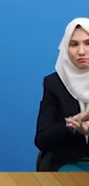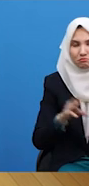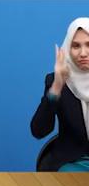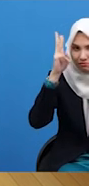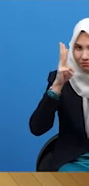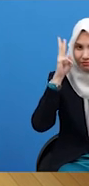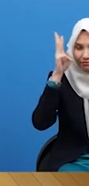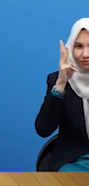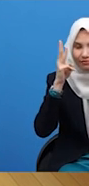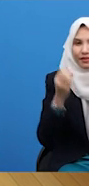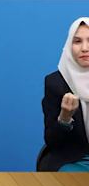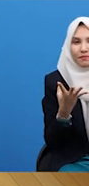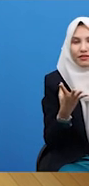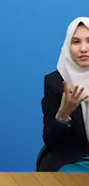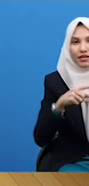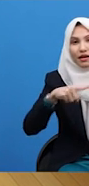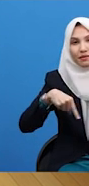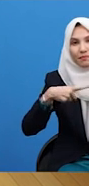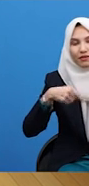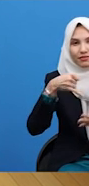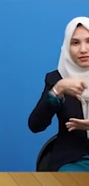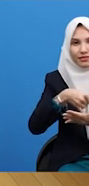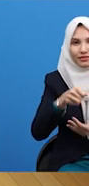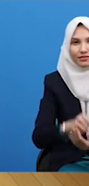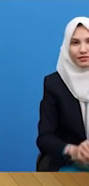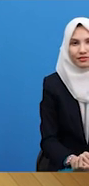Don't worry too much about it.